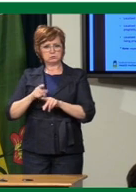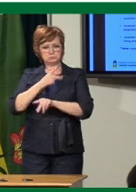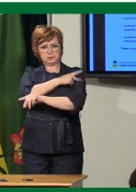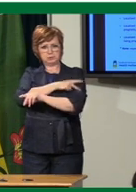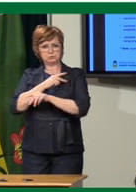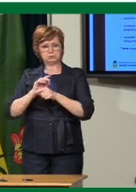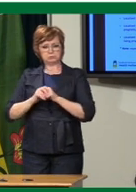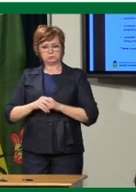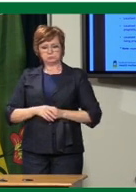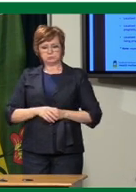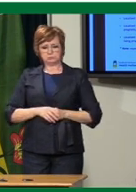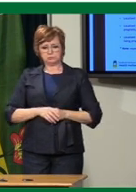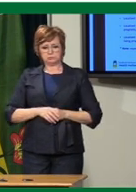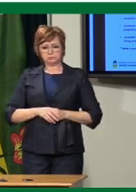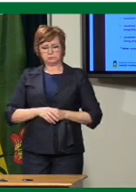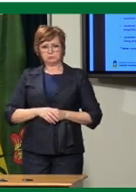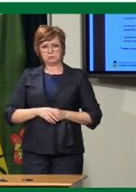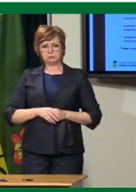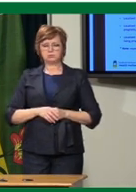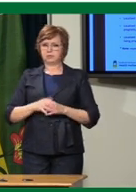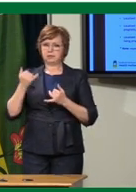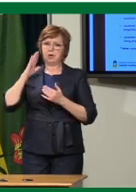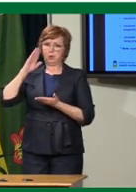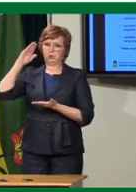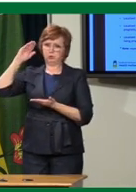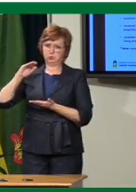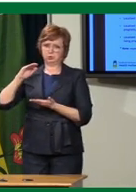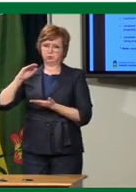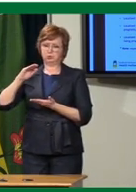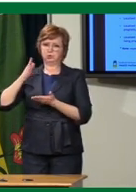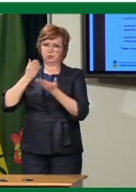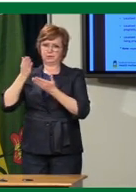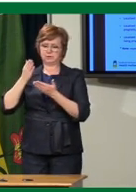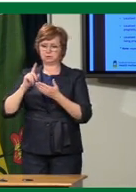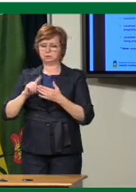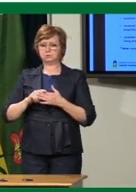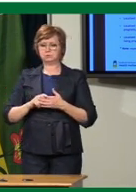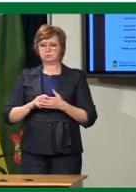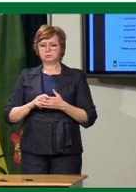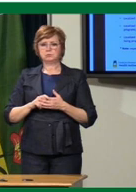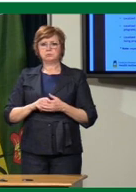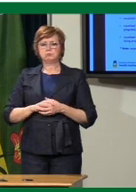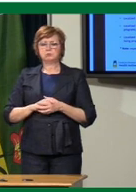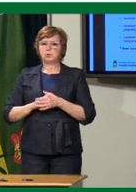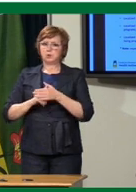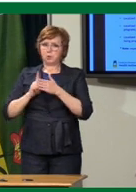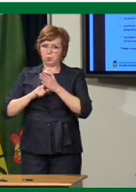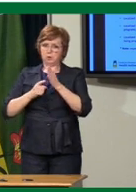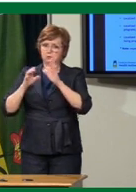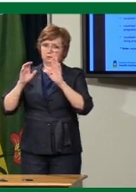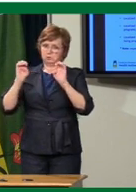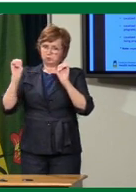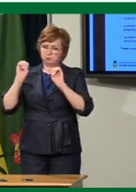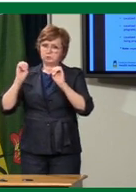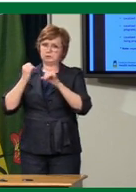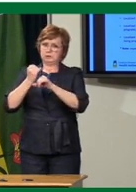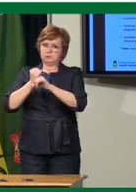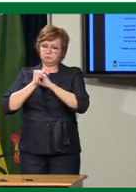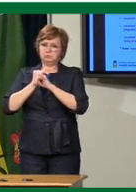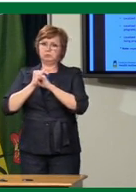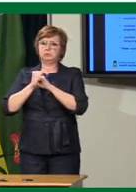activity as part of the COVID response. So this may result in those programs providing only essential or urgent services. We